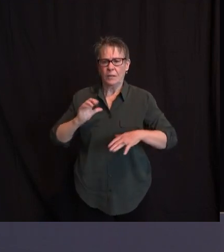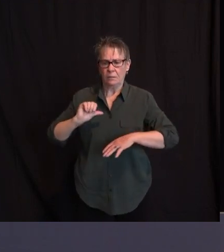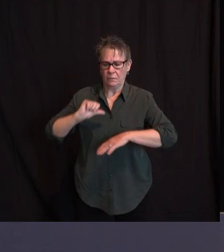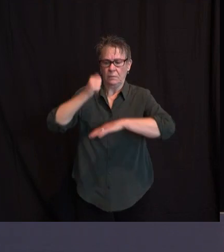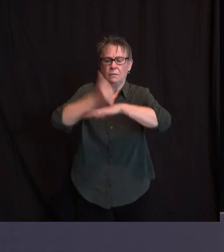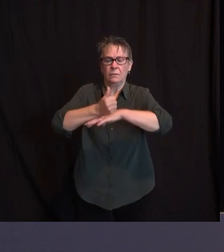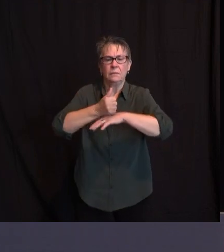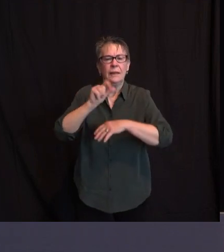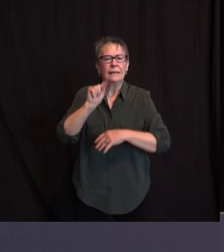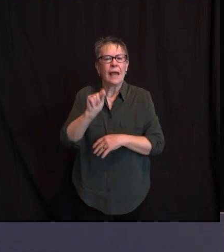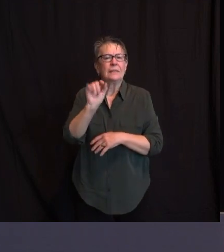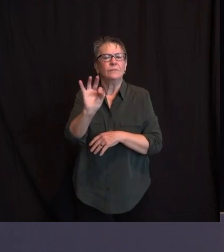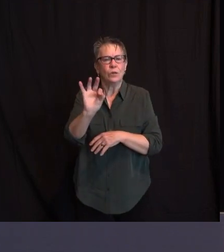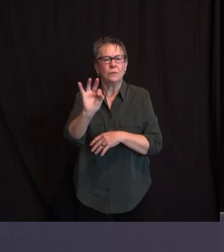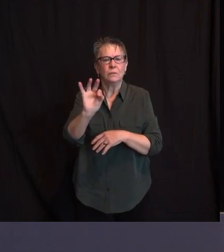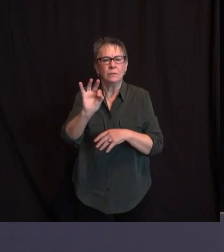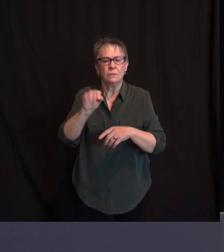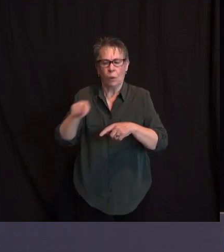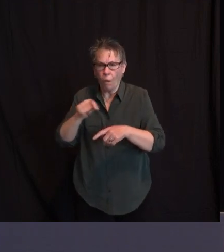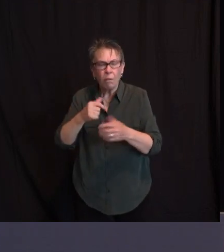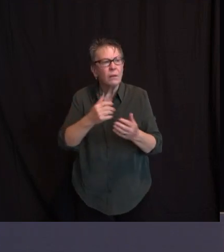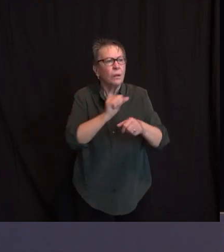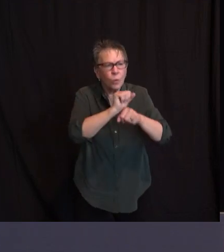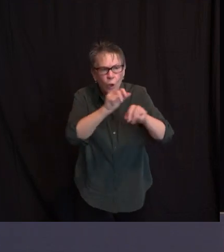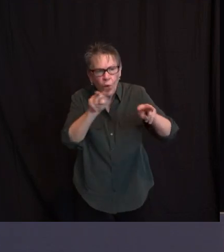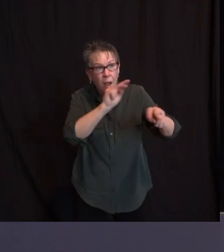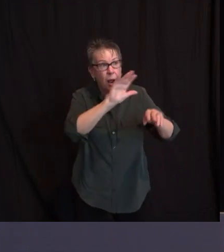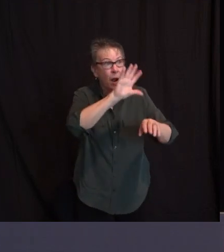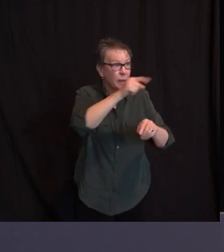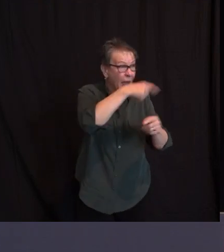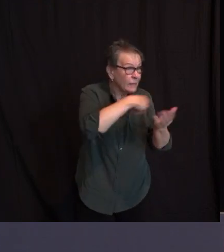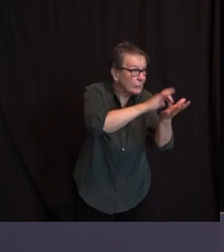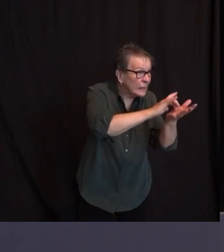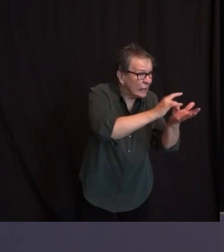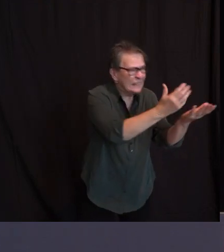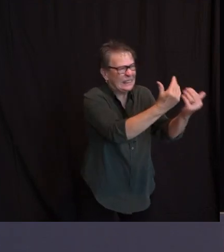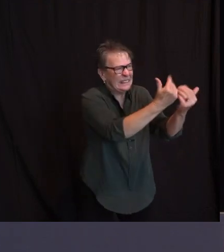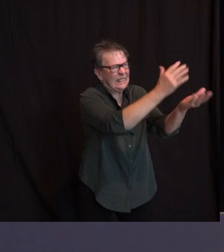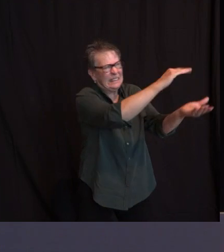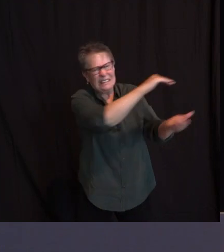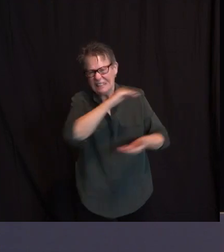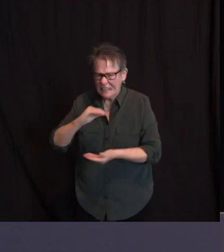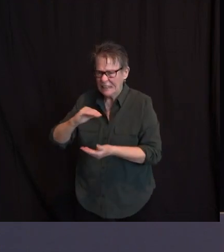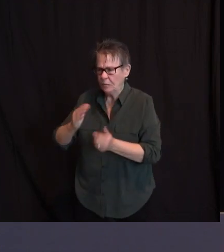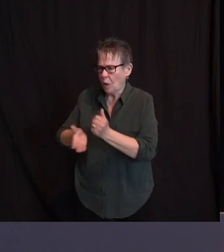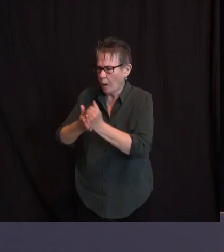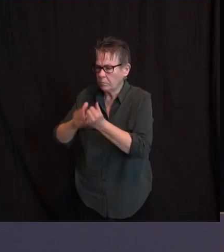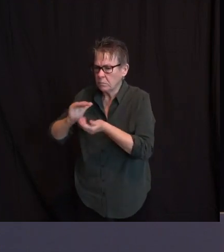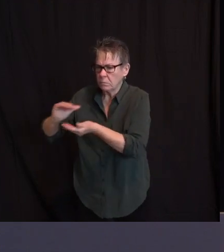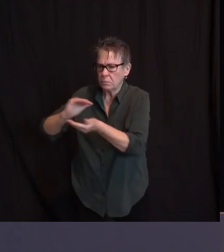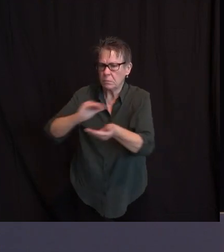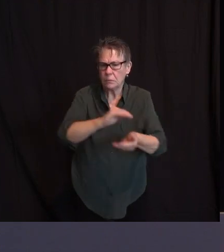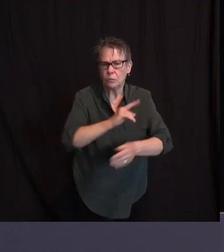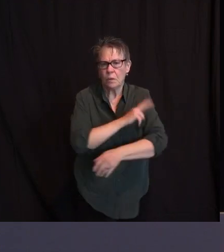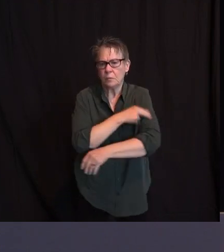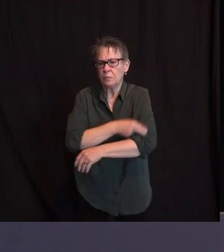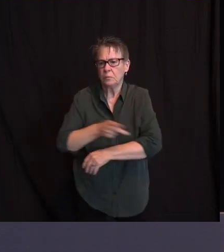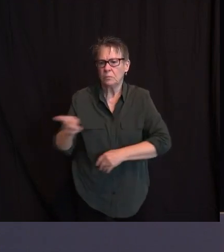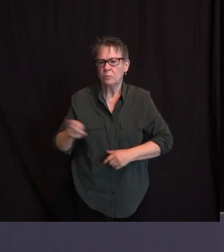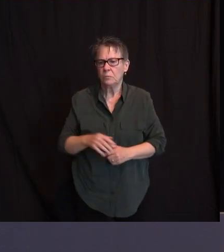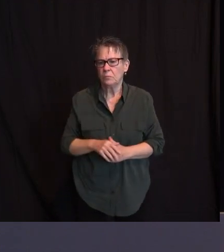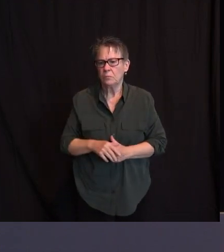And I just heard recently that they had some support and in propofol, which is a